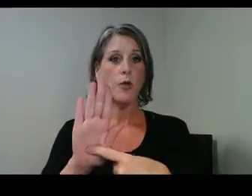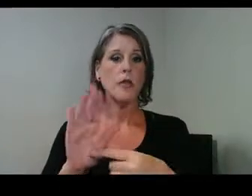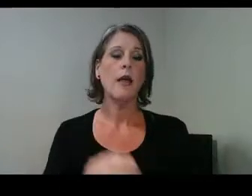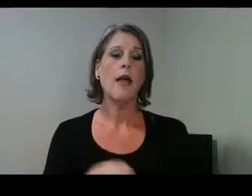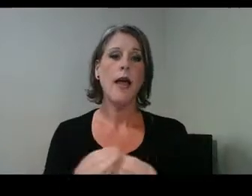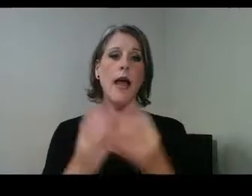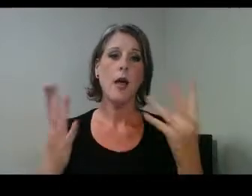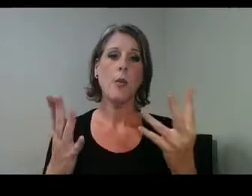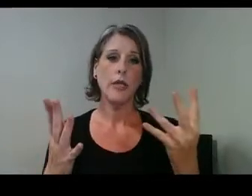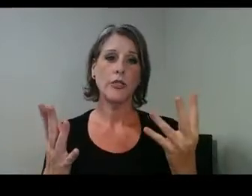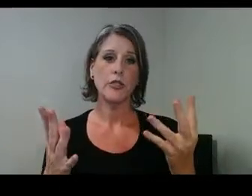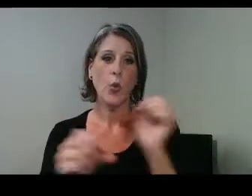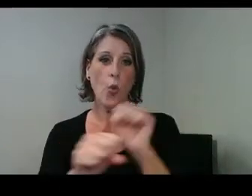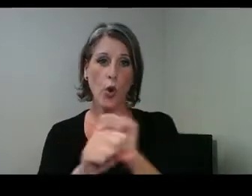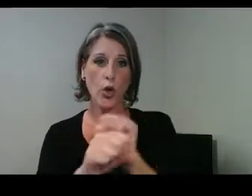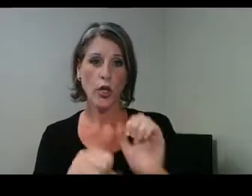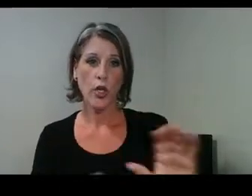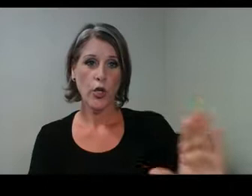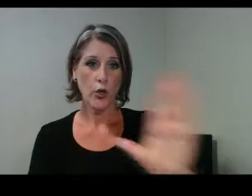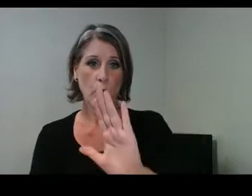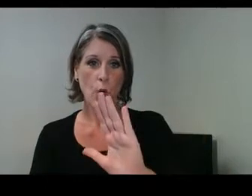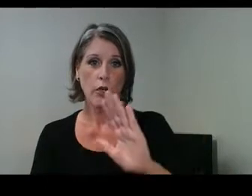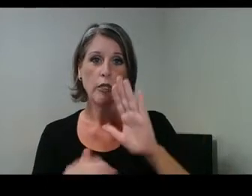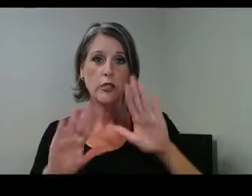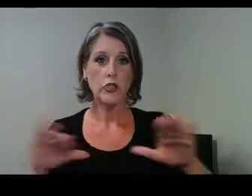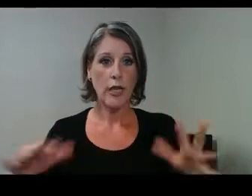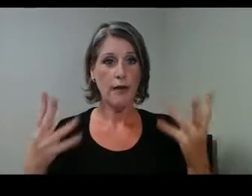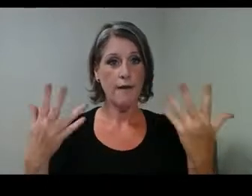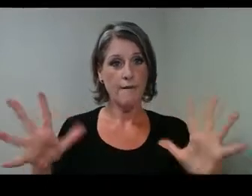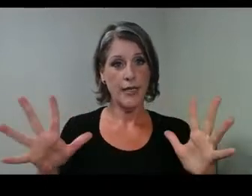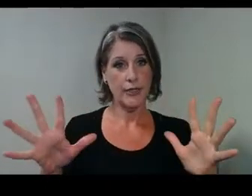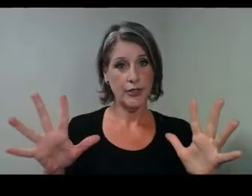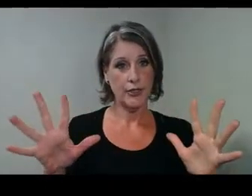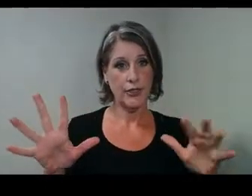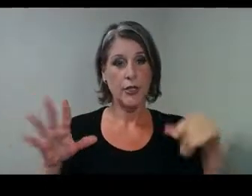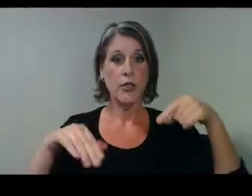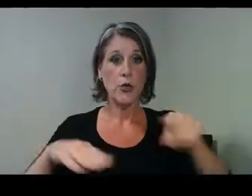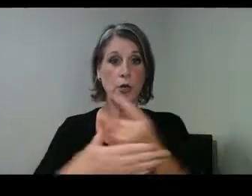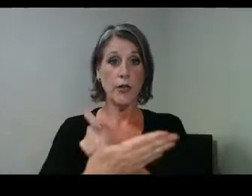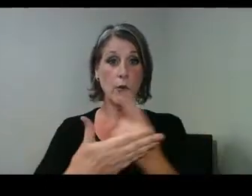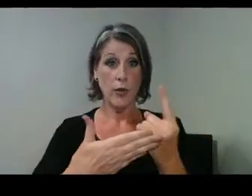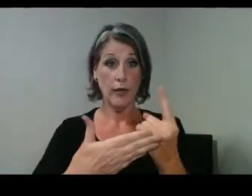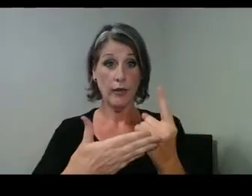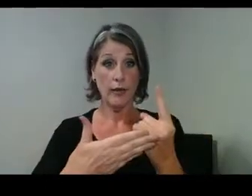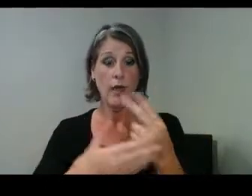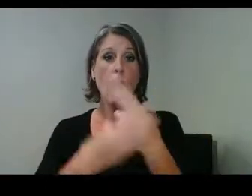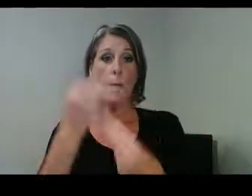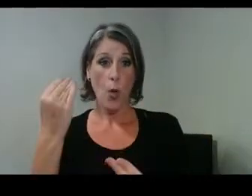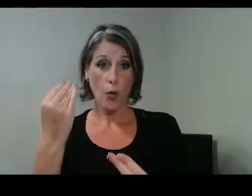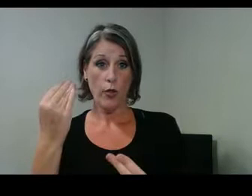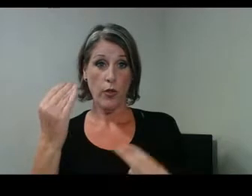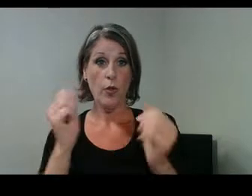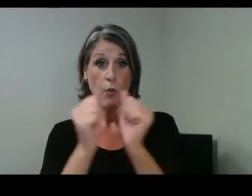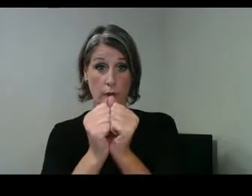during the synchronous and asynchronous learning, and during their independent work time. It will look somewhat